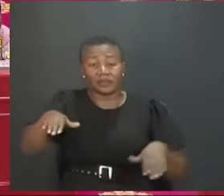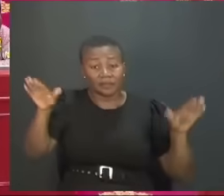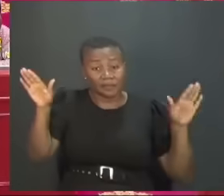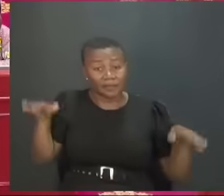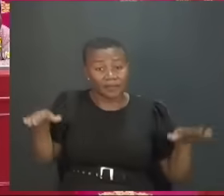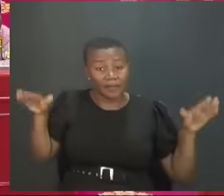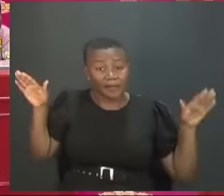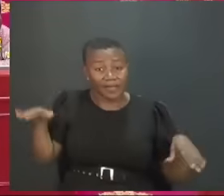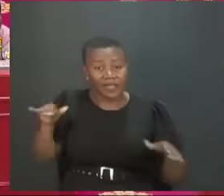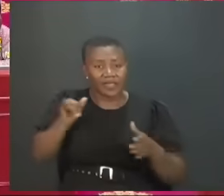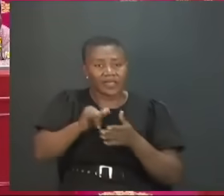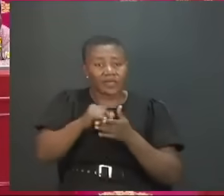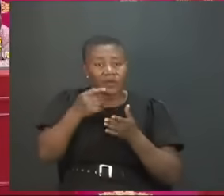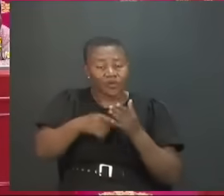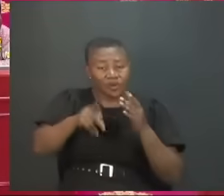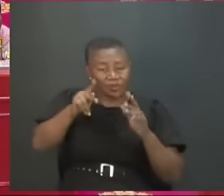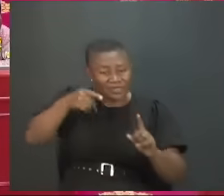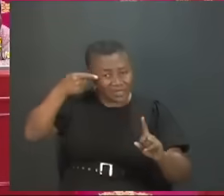exams.